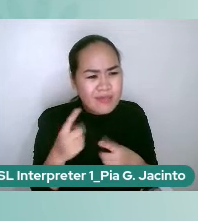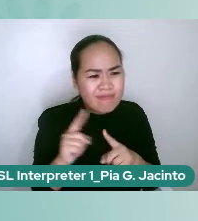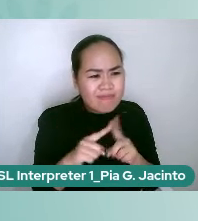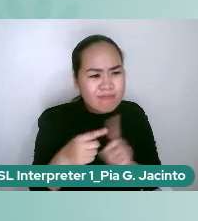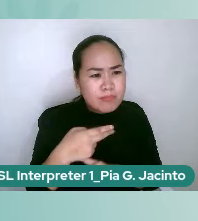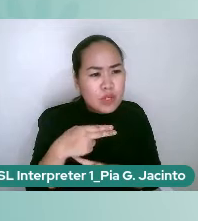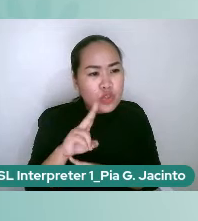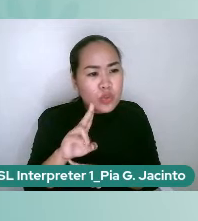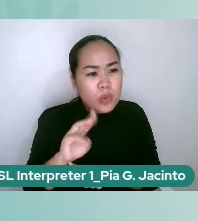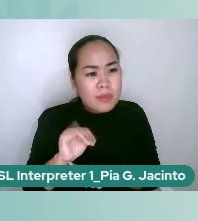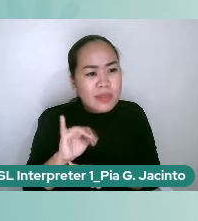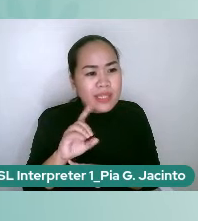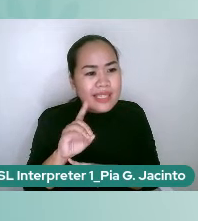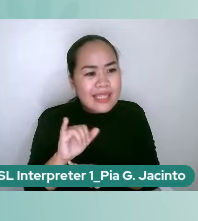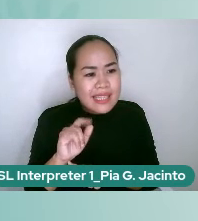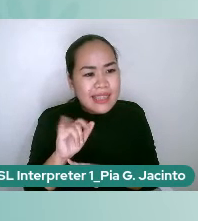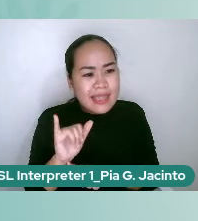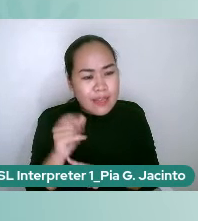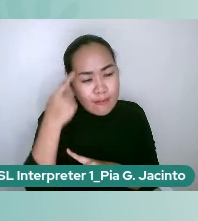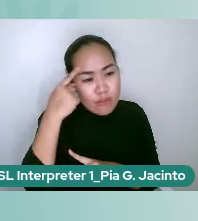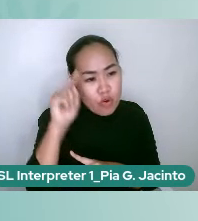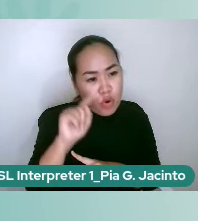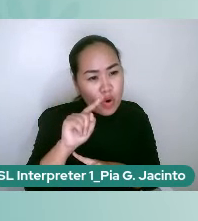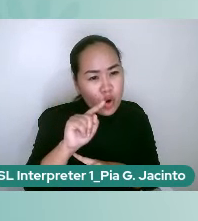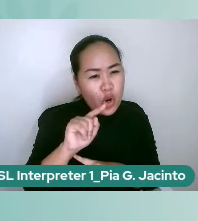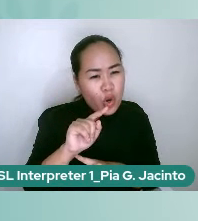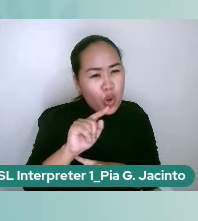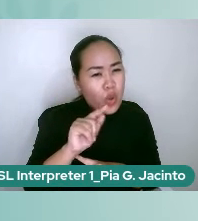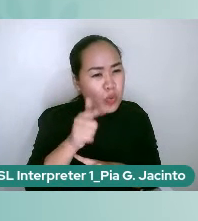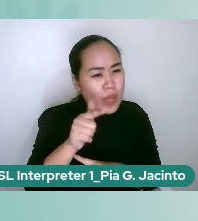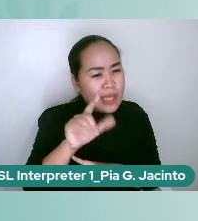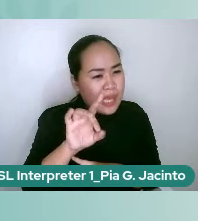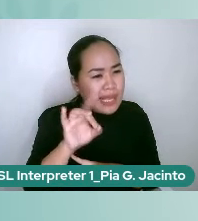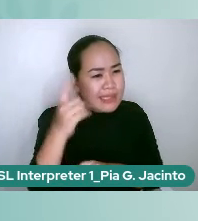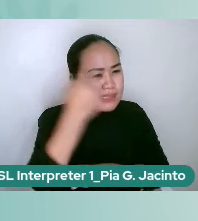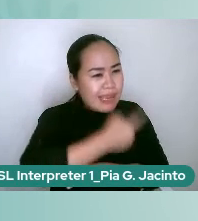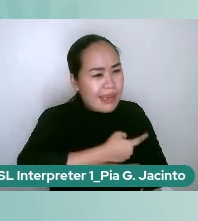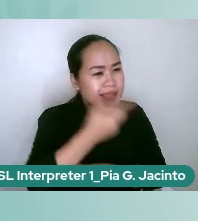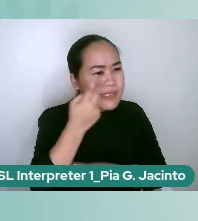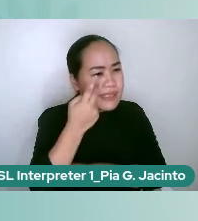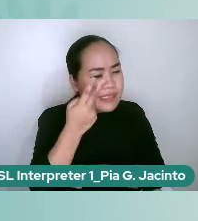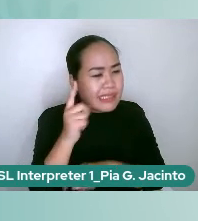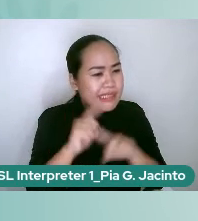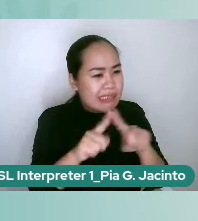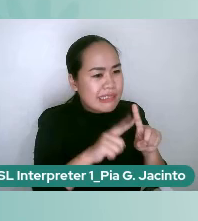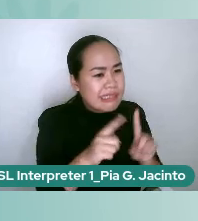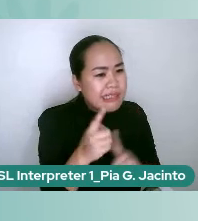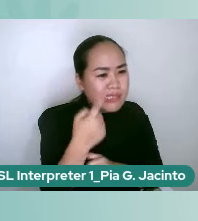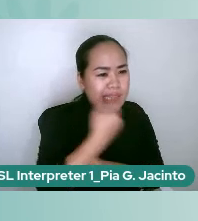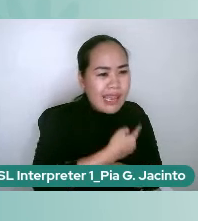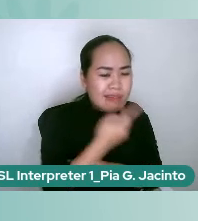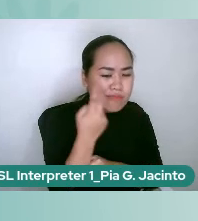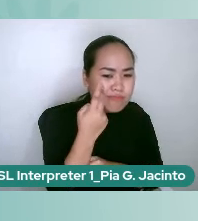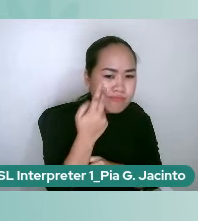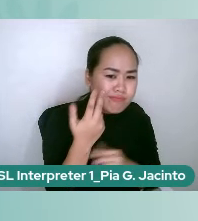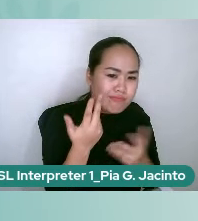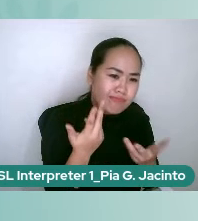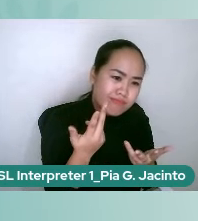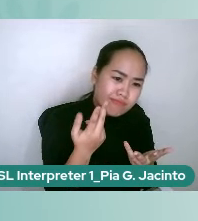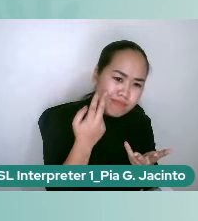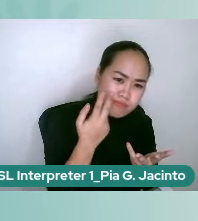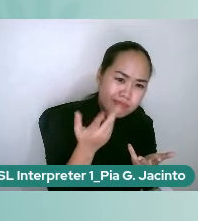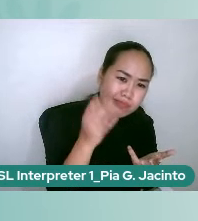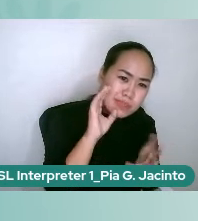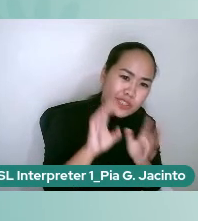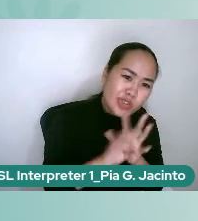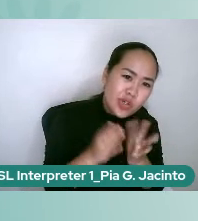28 days, taking 2 swabs out every couple of days. And you see here plotted on the right, this is the